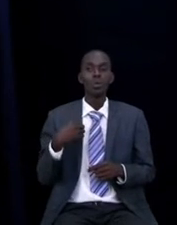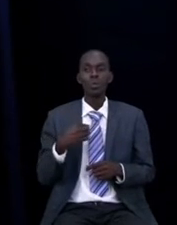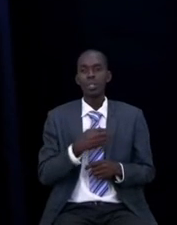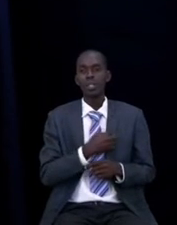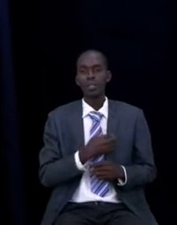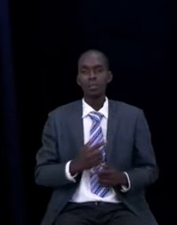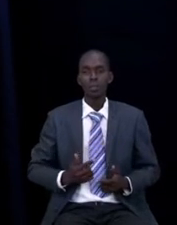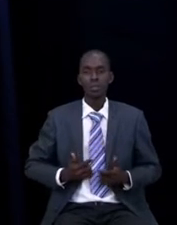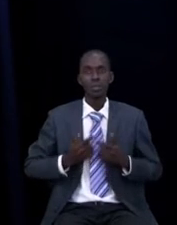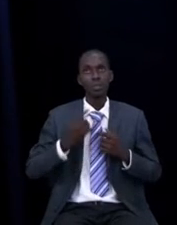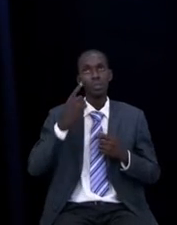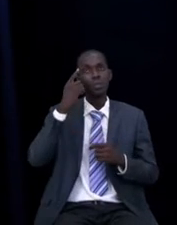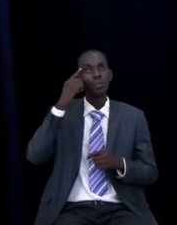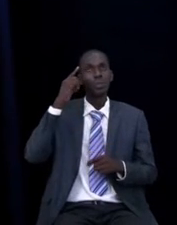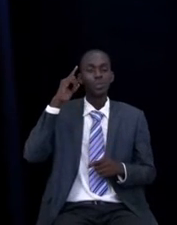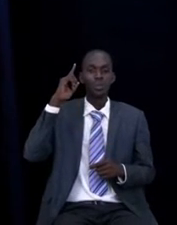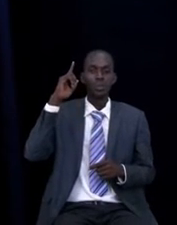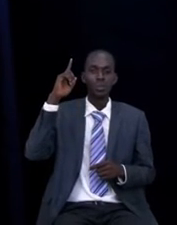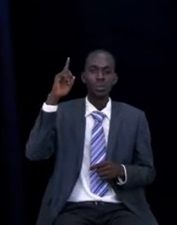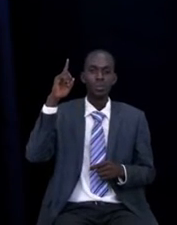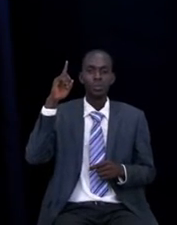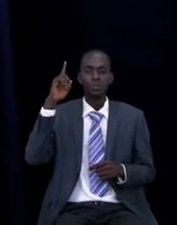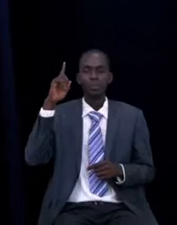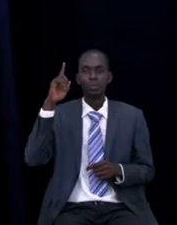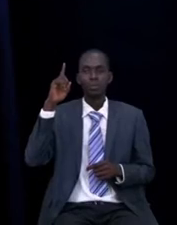Oh, we live for you.